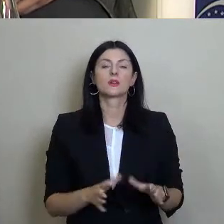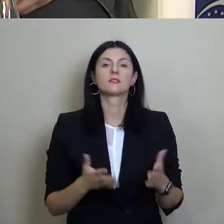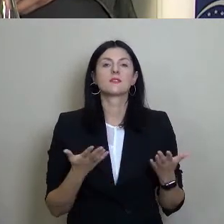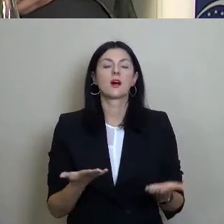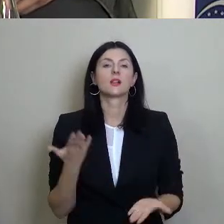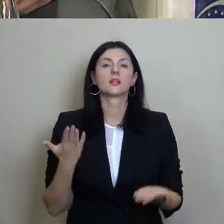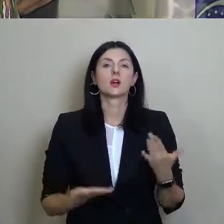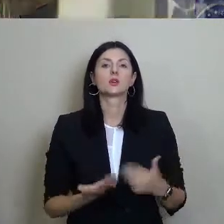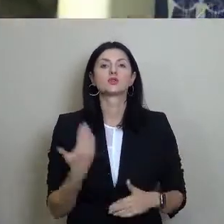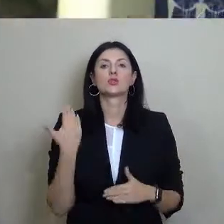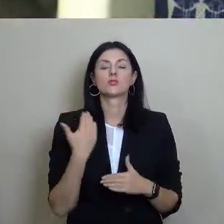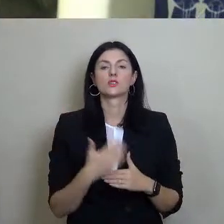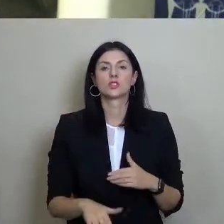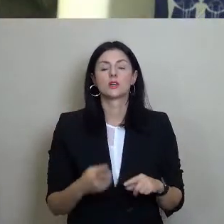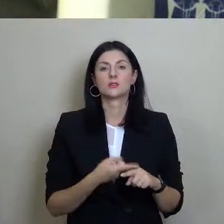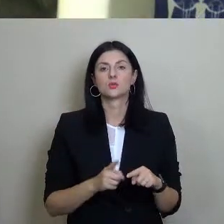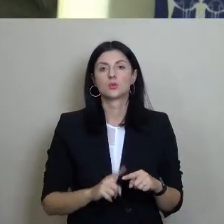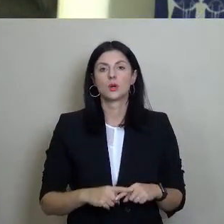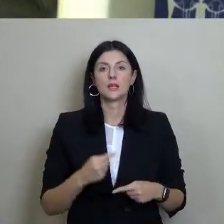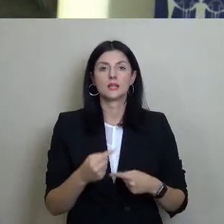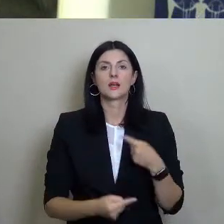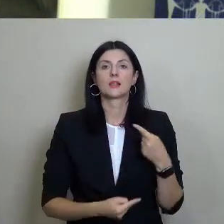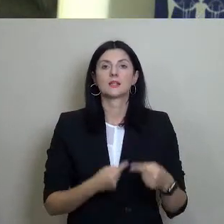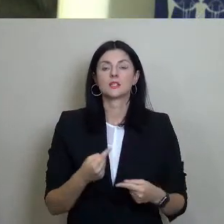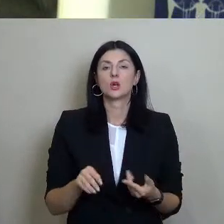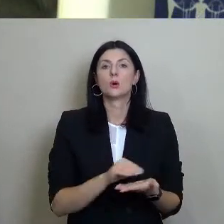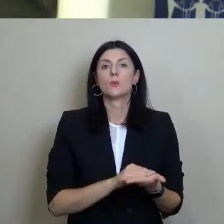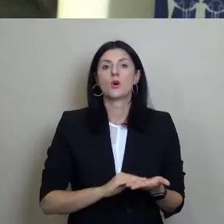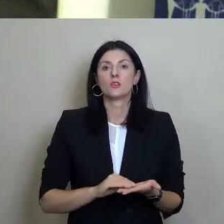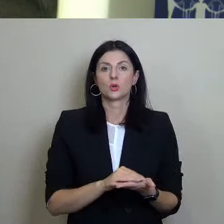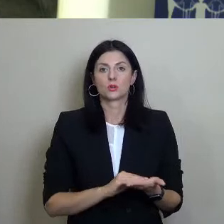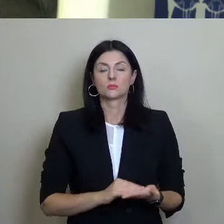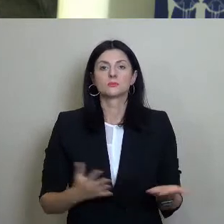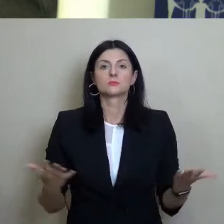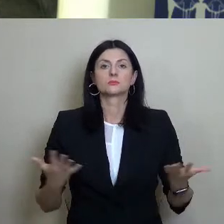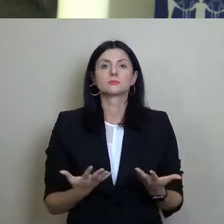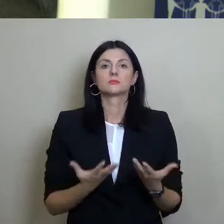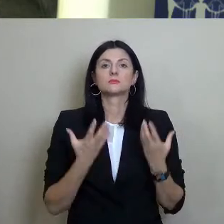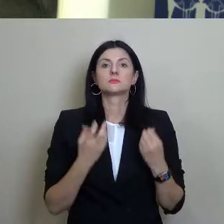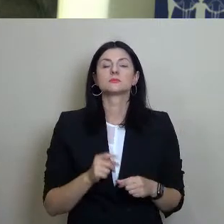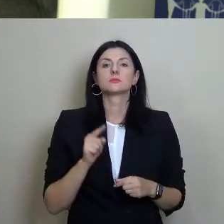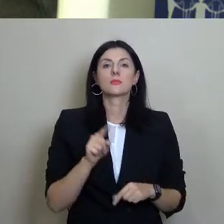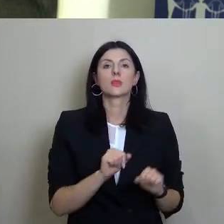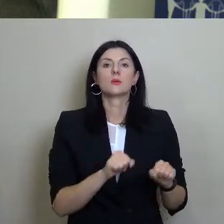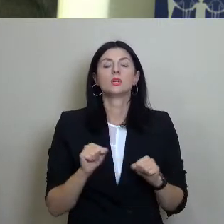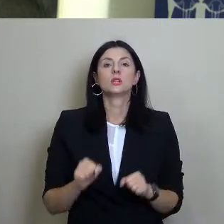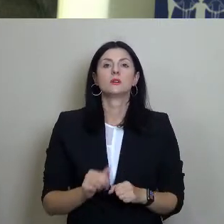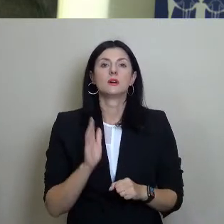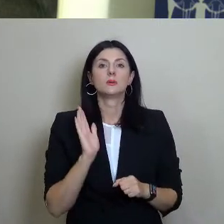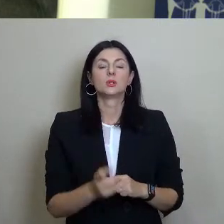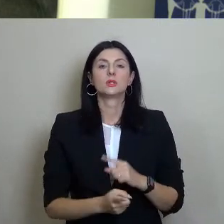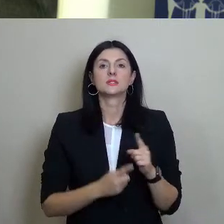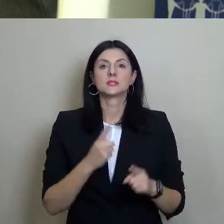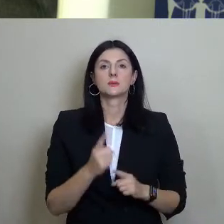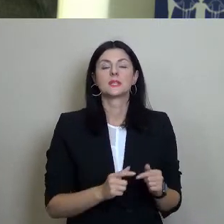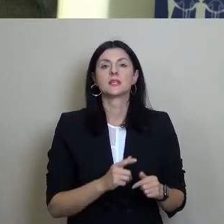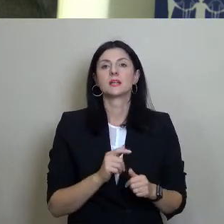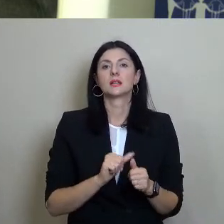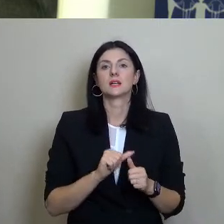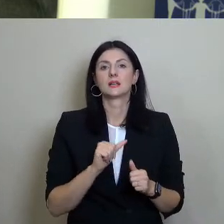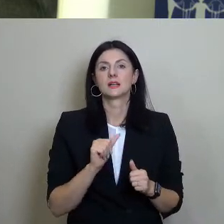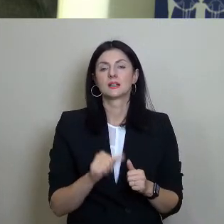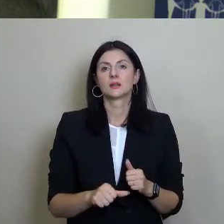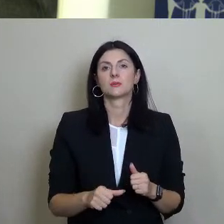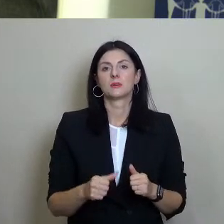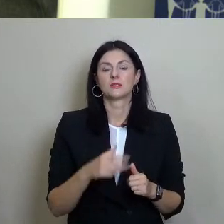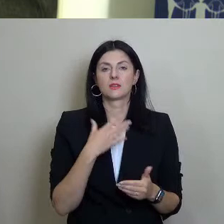round. But if we sort of follow the tradition, what the potential other changes we could